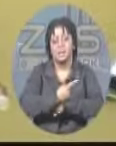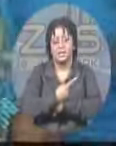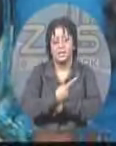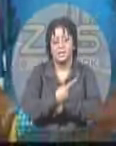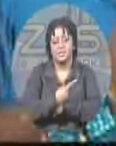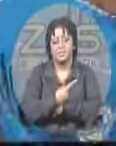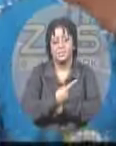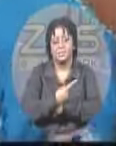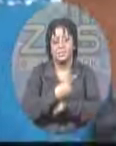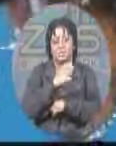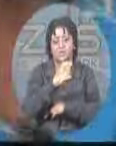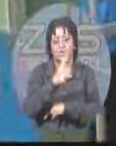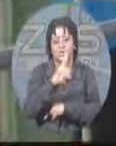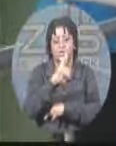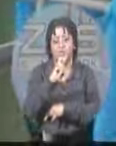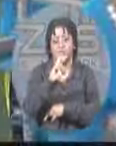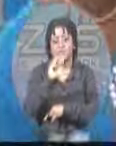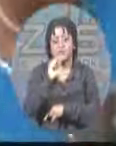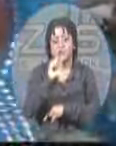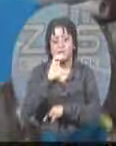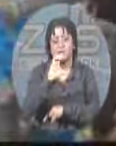Fisher.